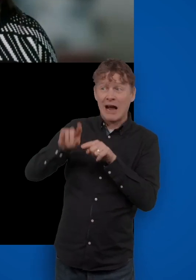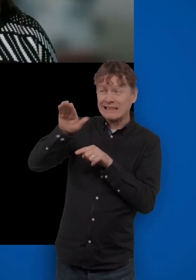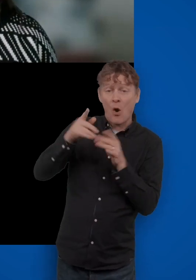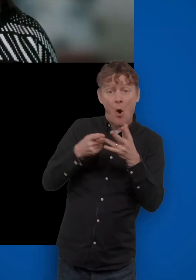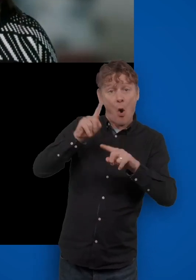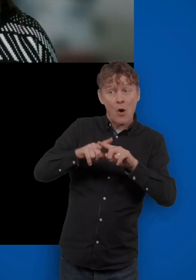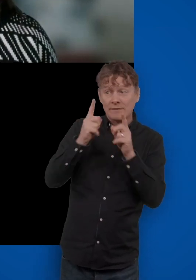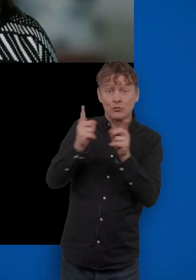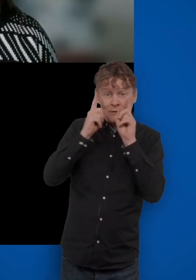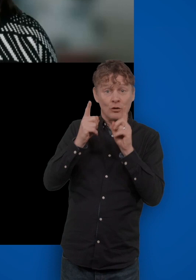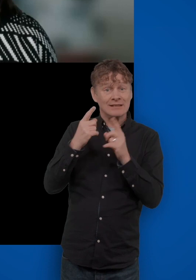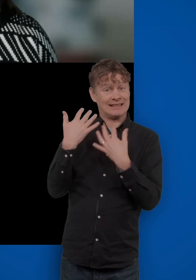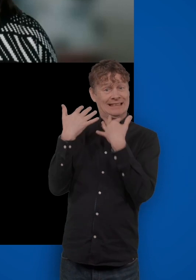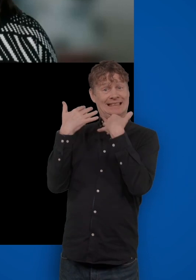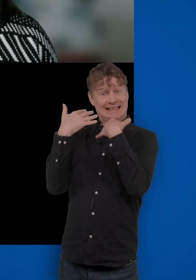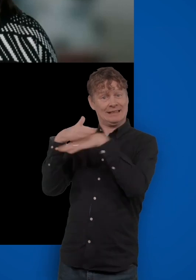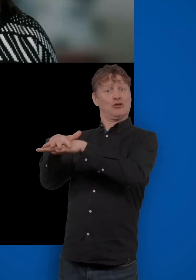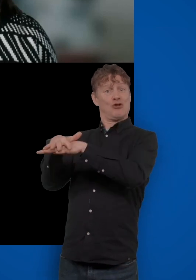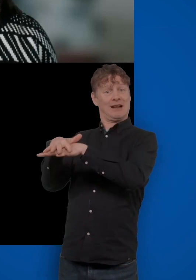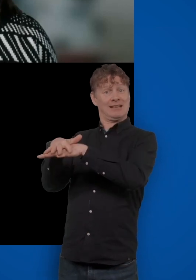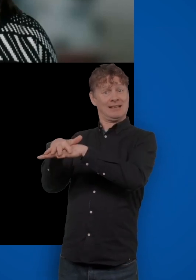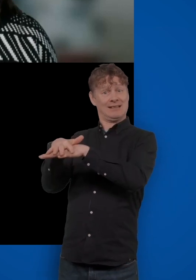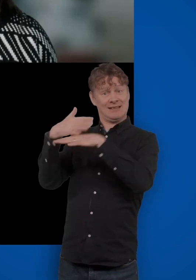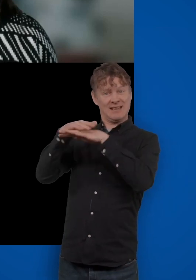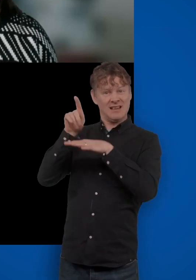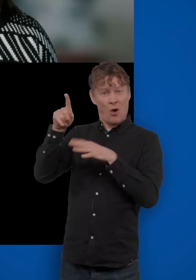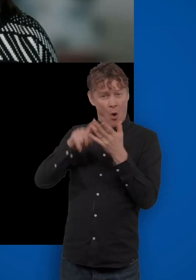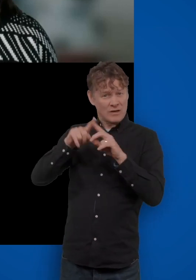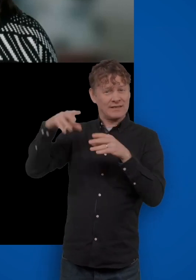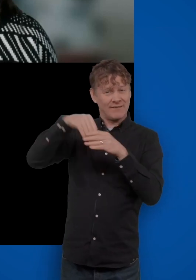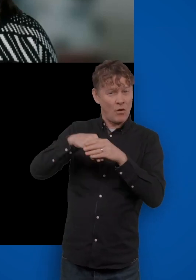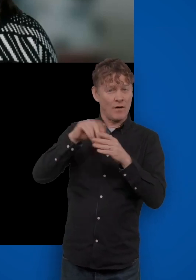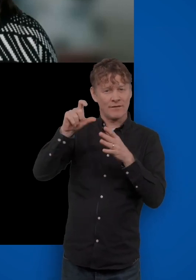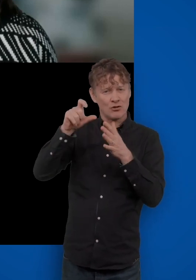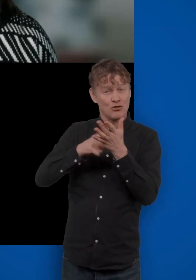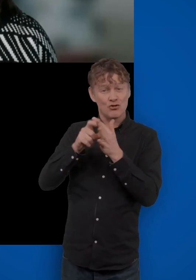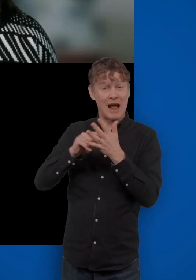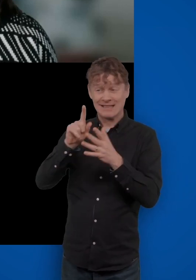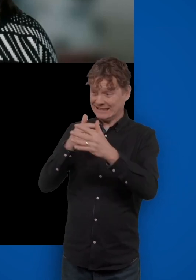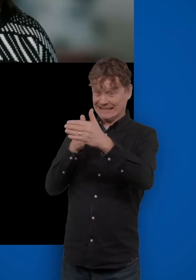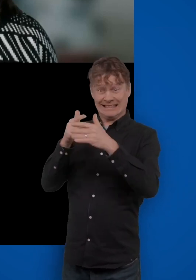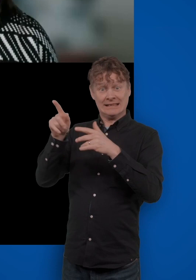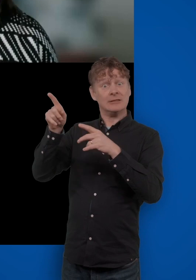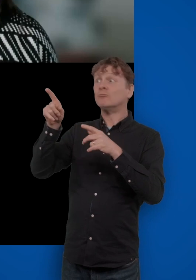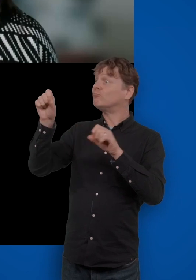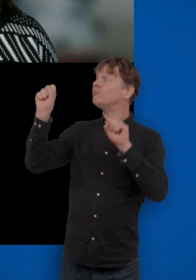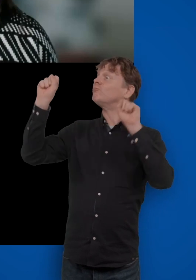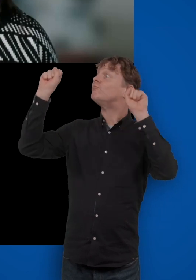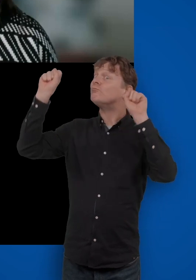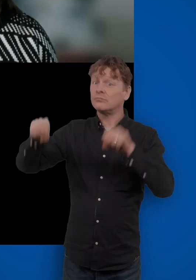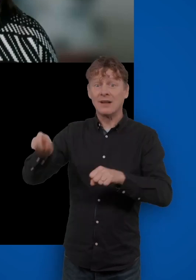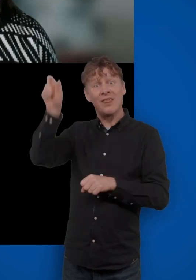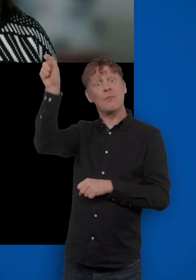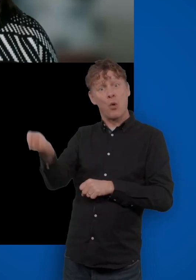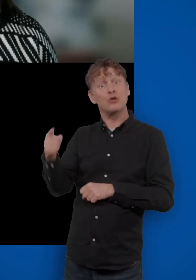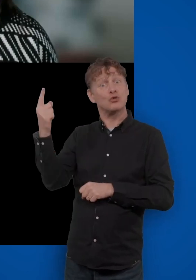integrated into Oxford as one of the institutions that is involved in CREDS. But just at the key moment when I was trying to get that done,